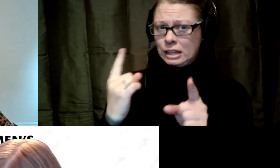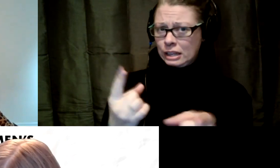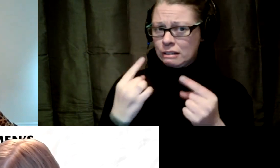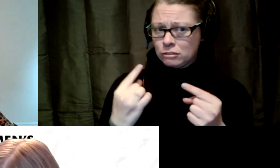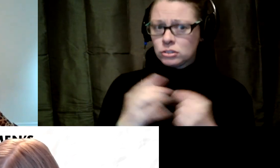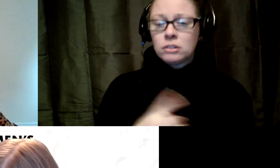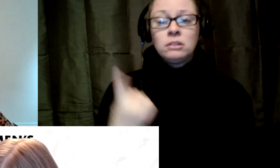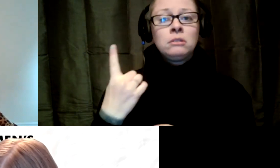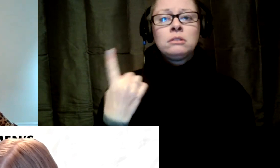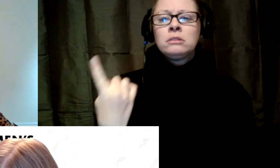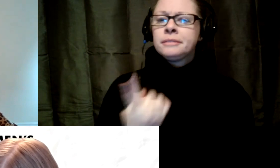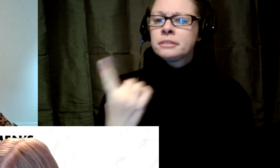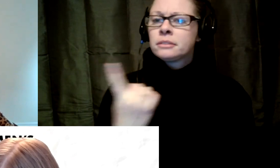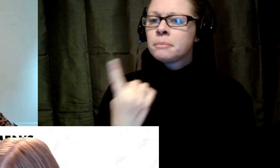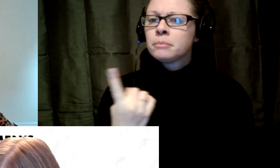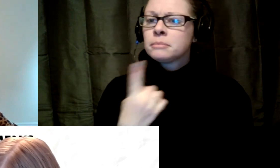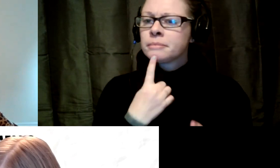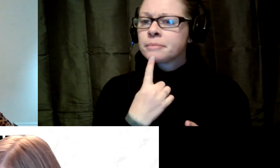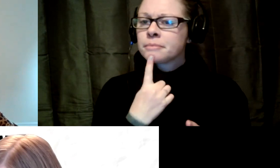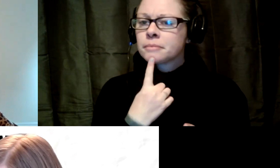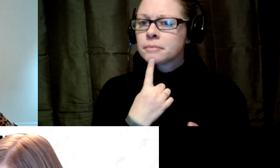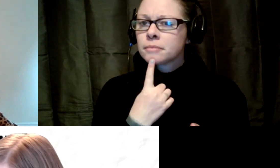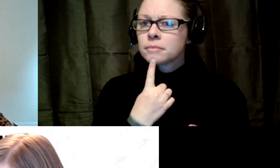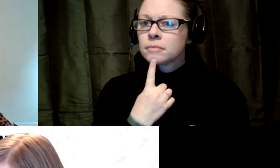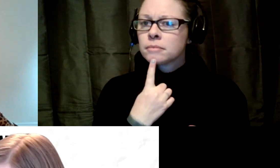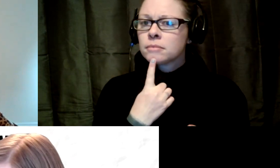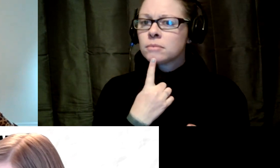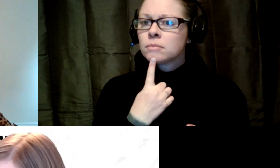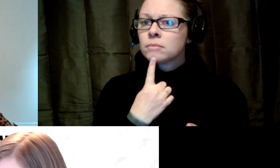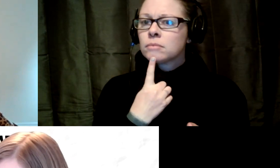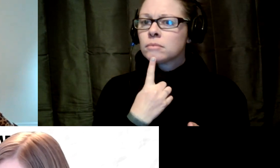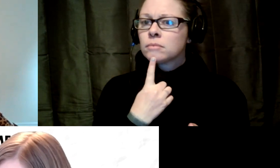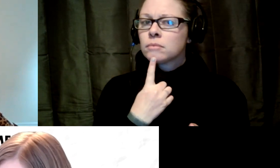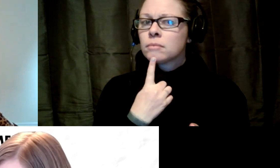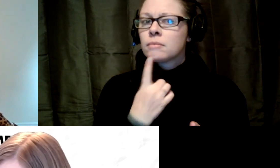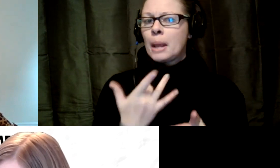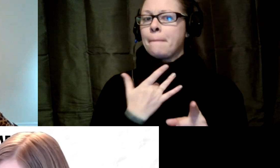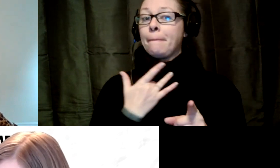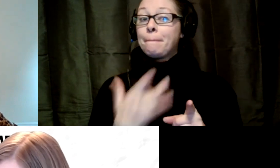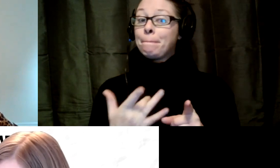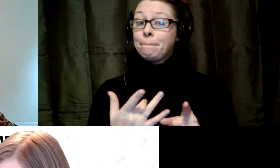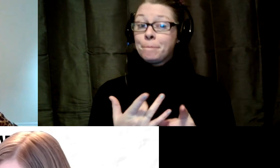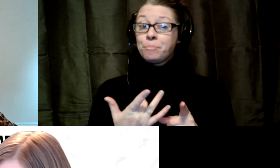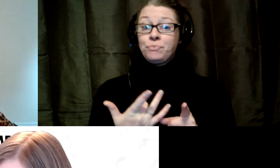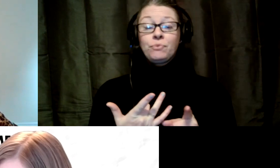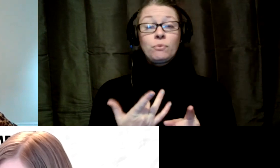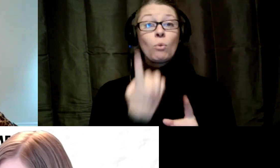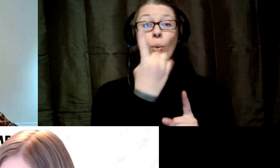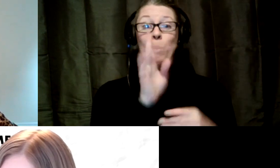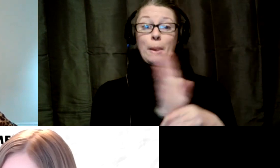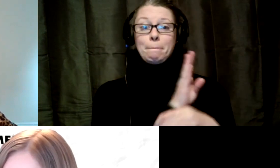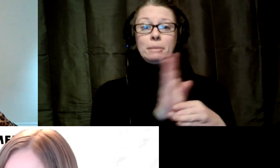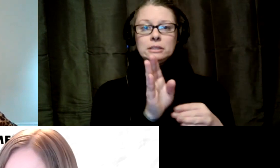One person is saying that they notice one person is monopolizing doing business